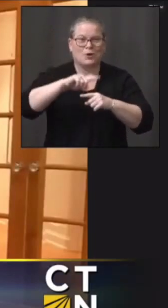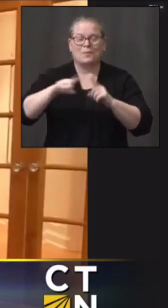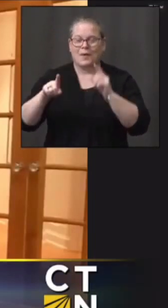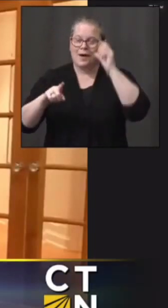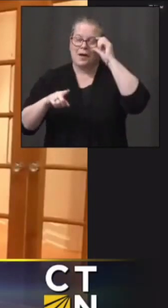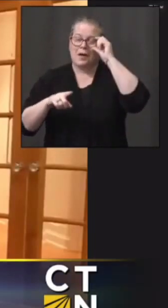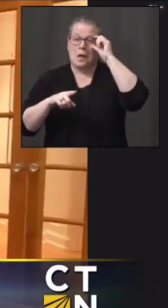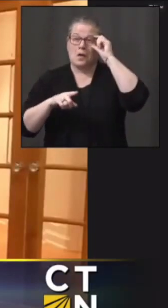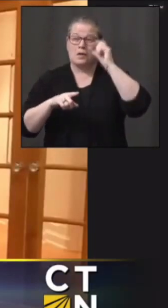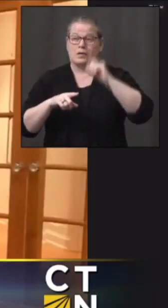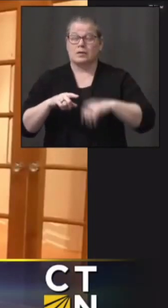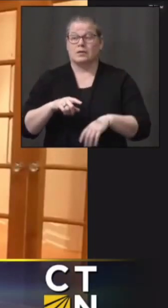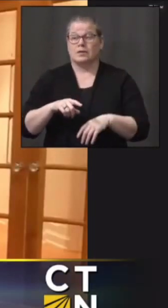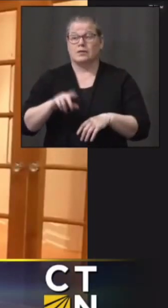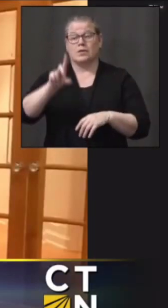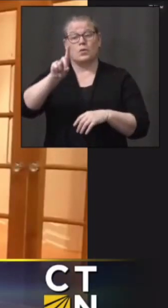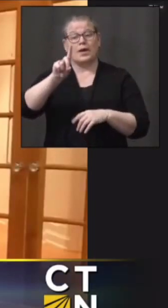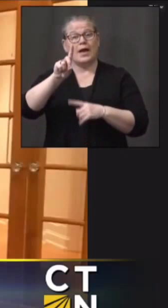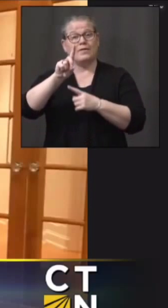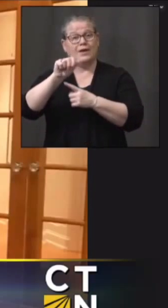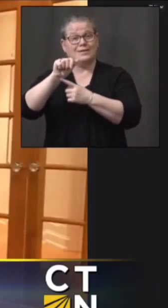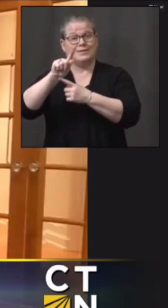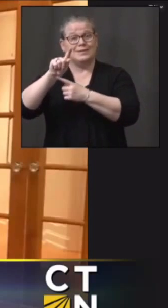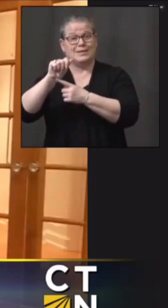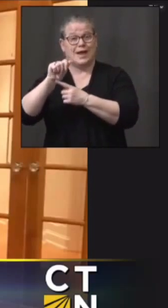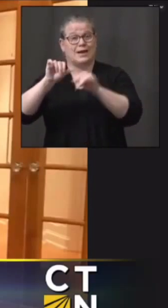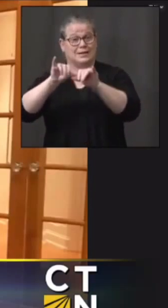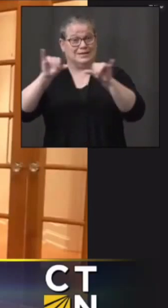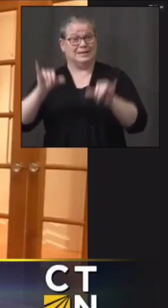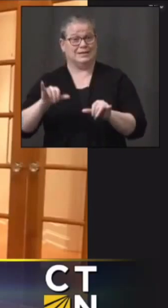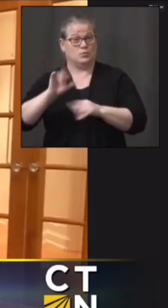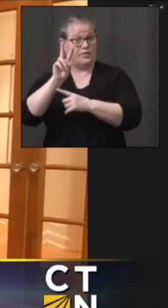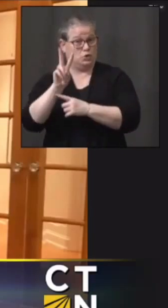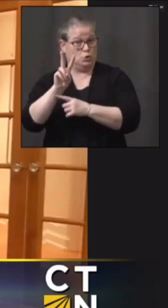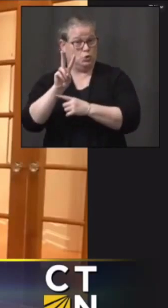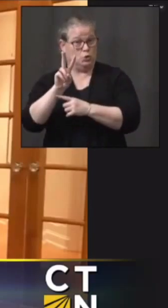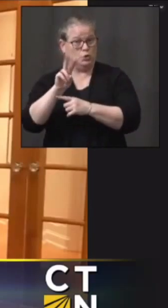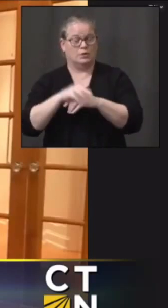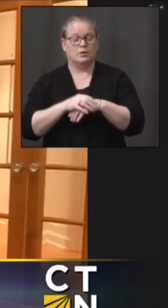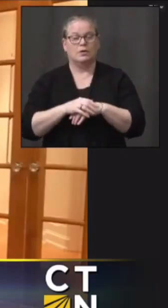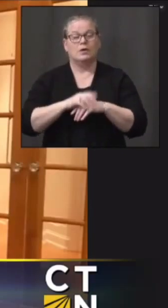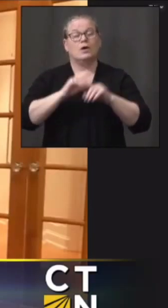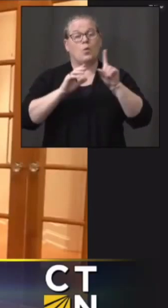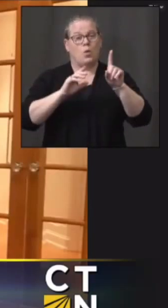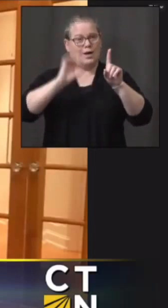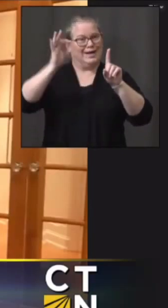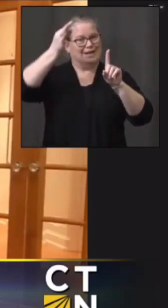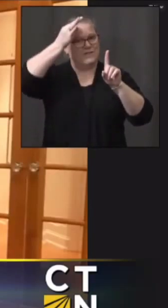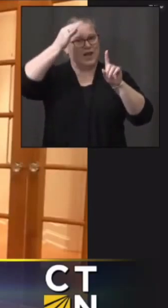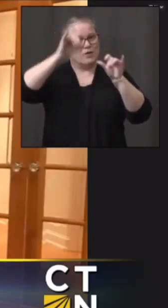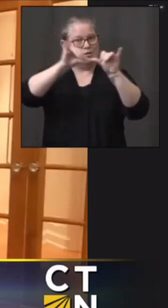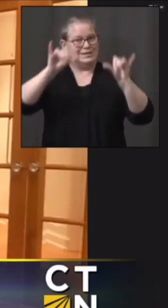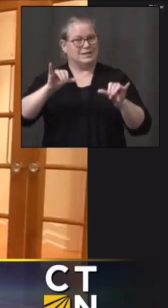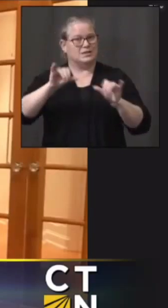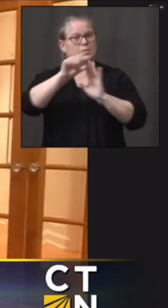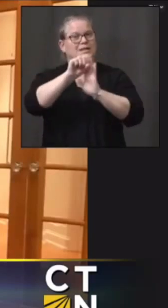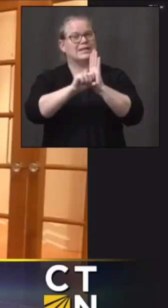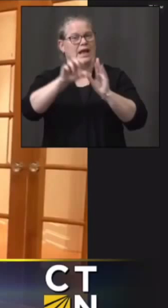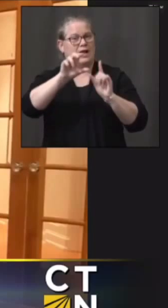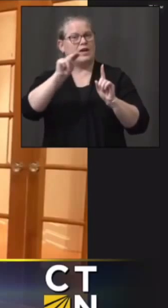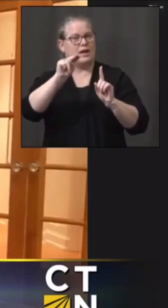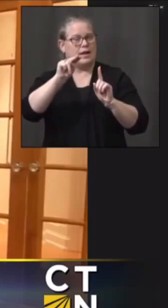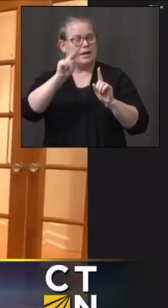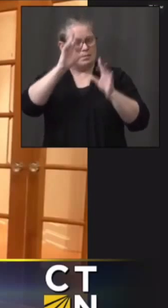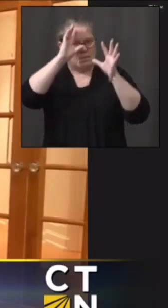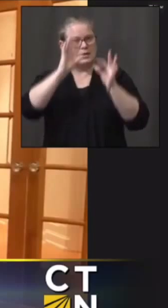there are two data systems that will be tracking all the vaccinations. One is a federal system that the state of Connecticut has elected to